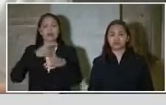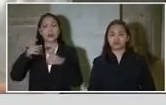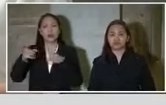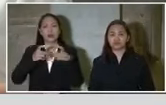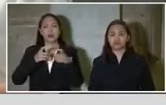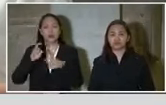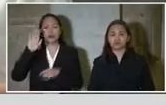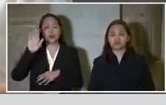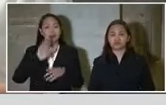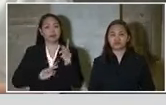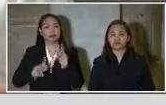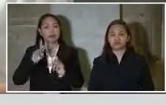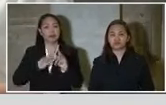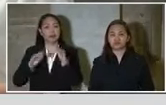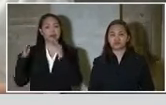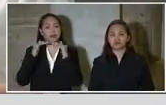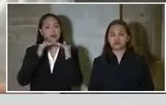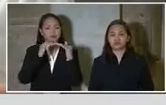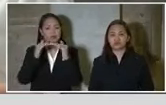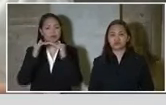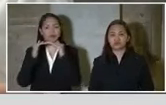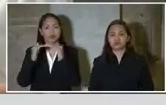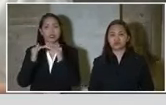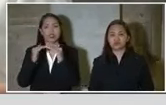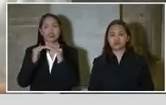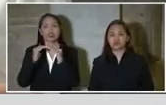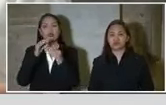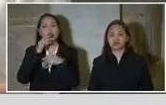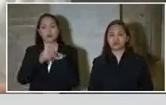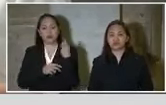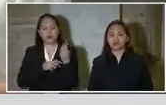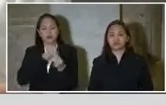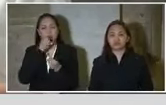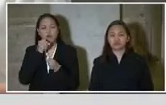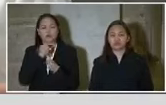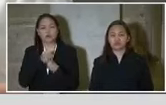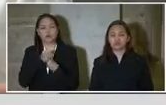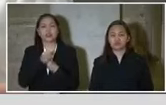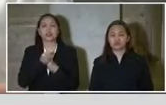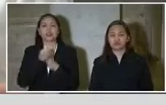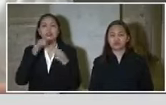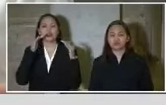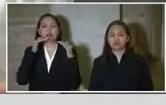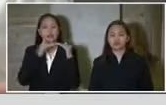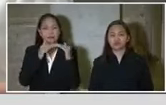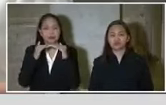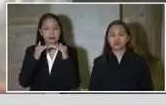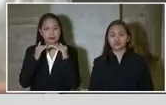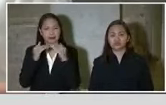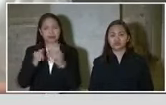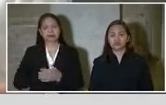your people with justice, and your afflicted ones with judgment.